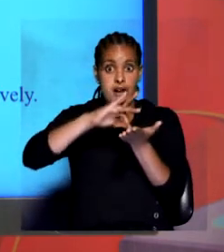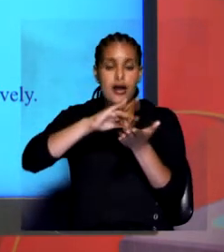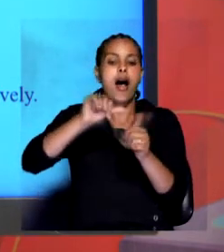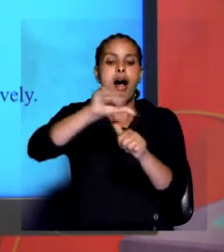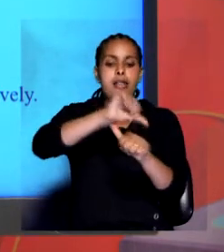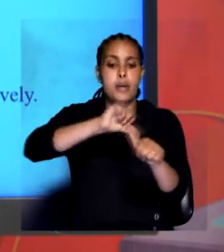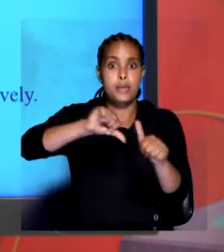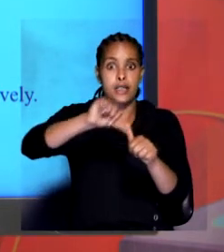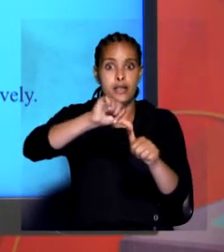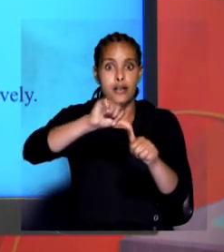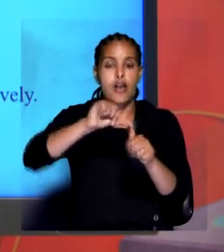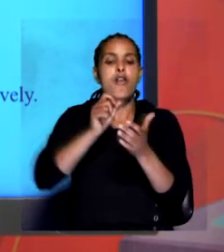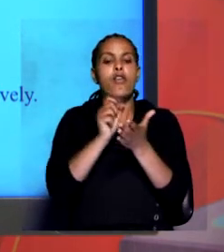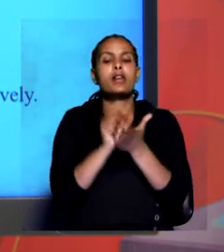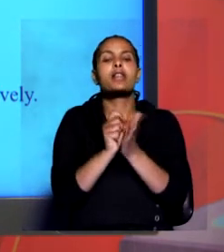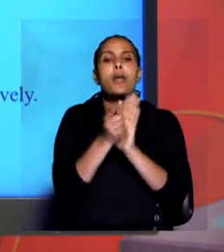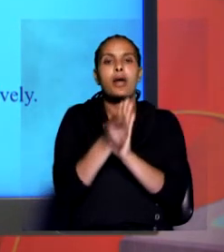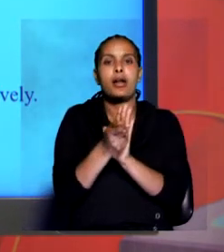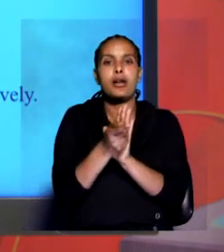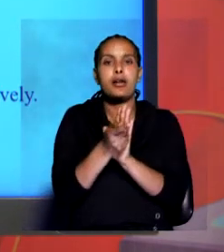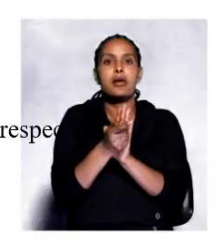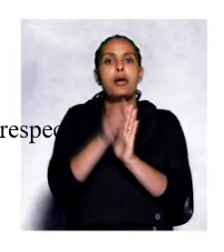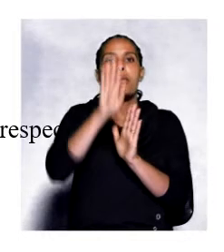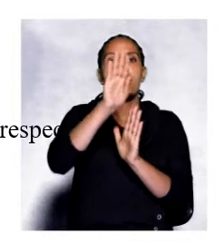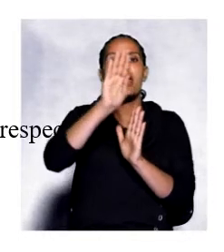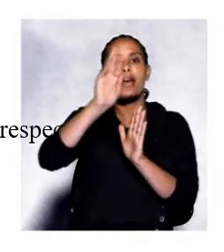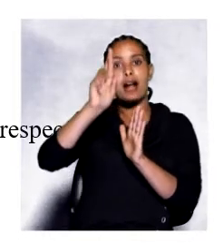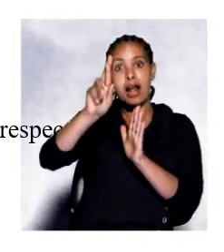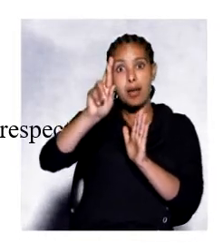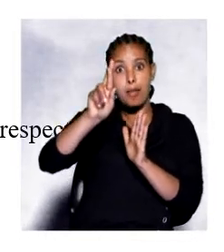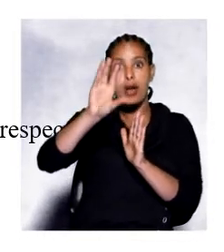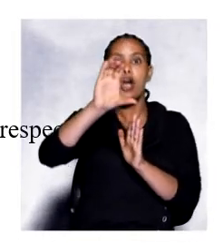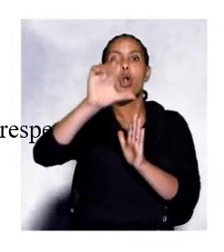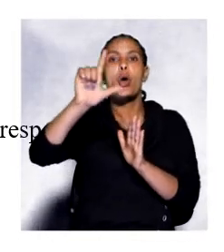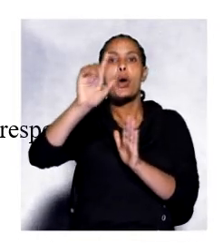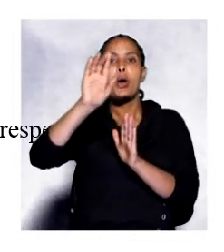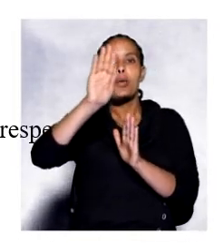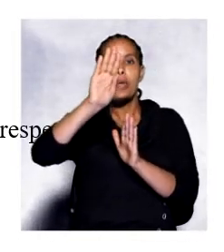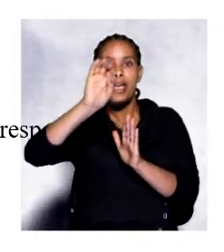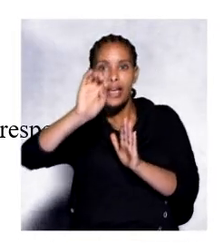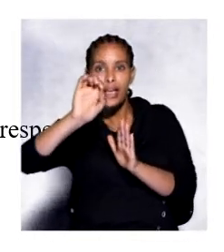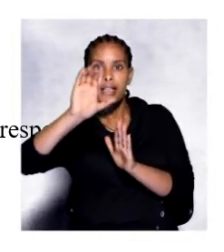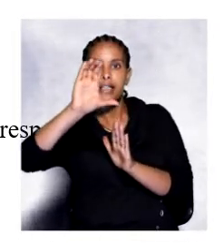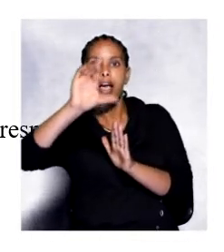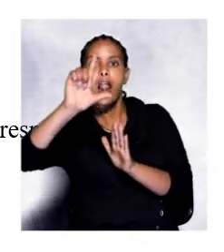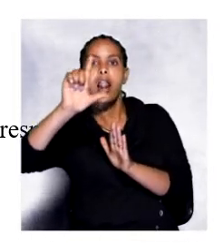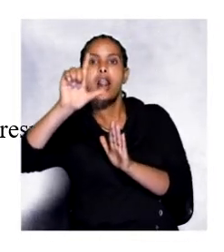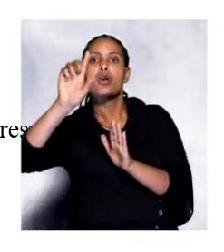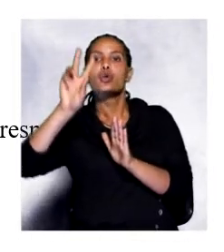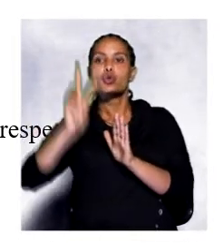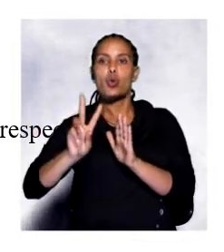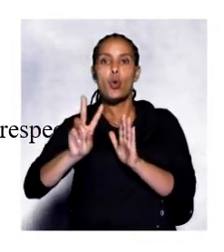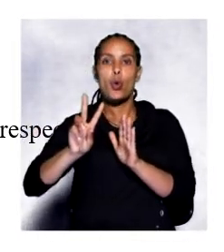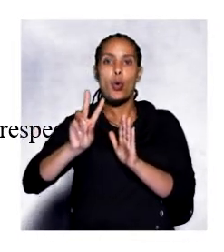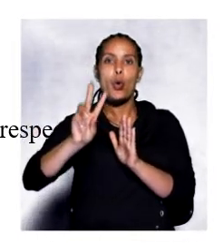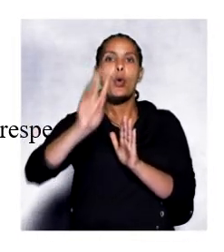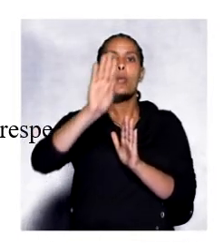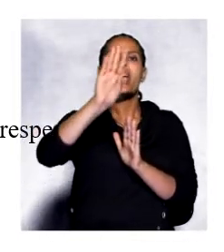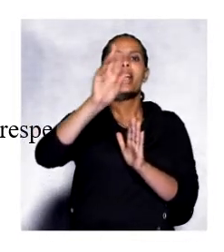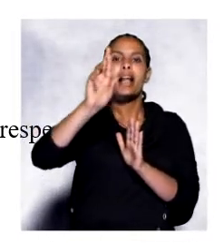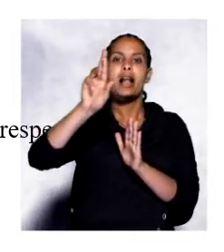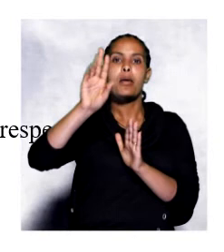atom. For example, beryllium chloride, BeCl2. The valence electron of beryllium is